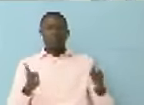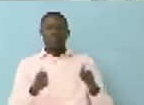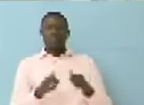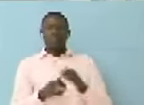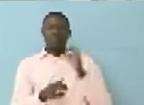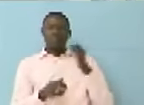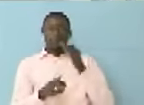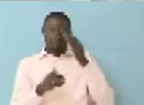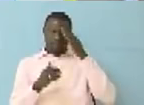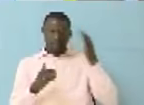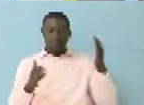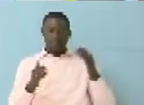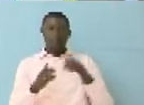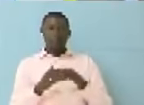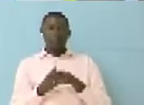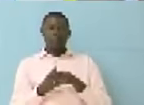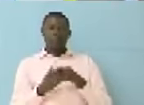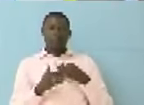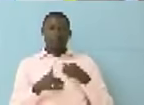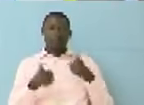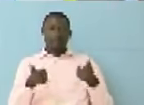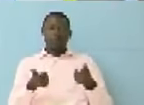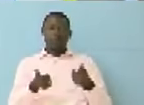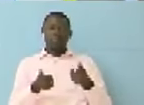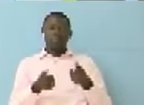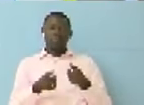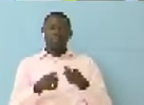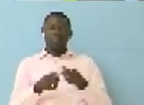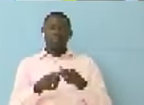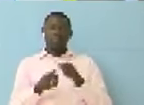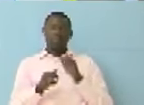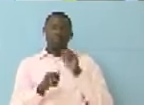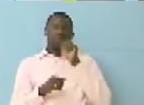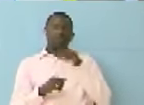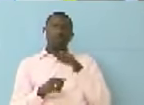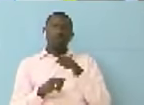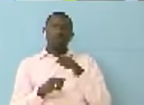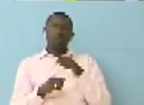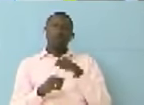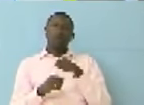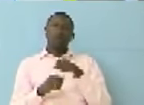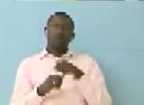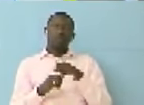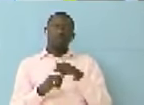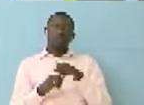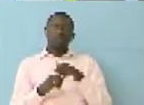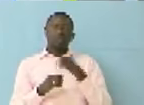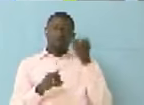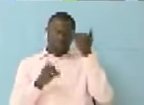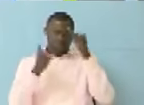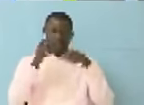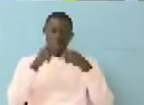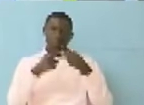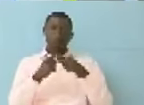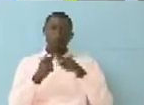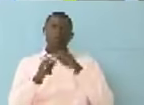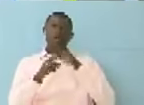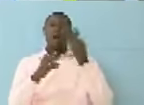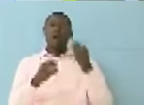Thank you very much. You may now proceed with your point on his arrest. On